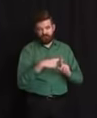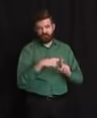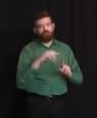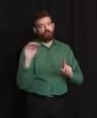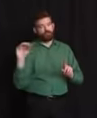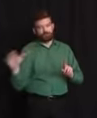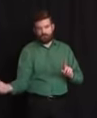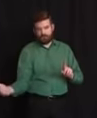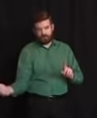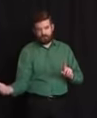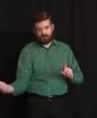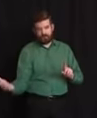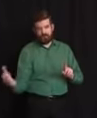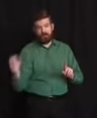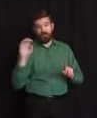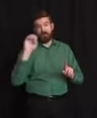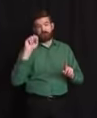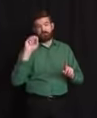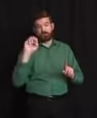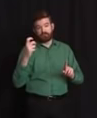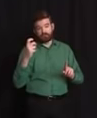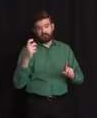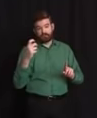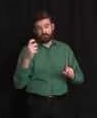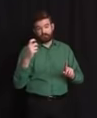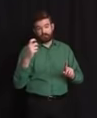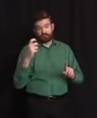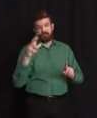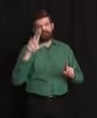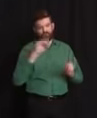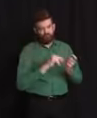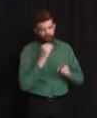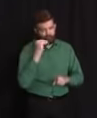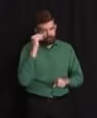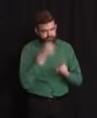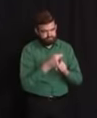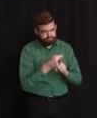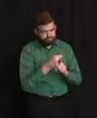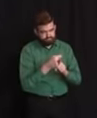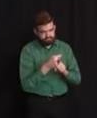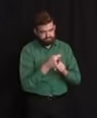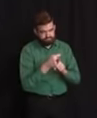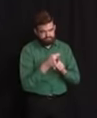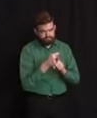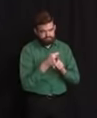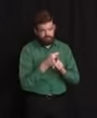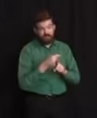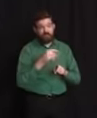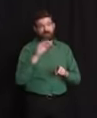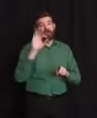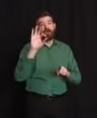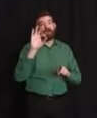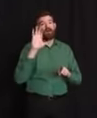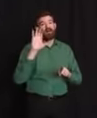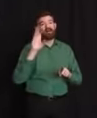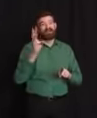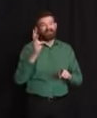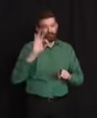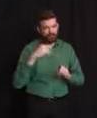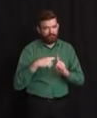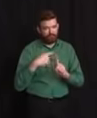Essex County, 38 facilities are reporting 969